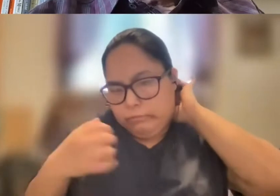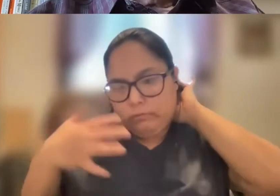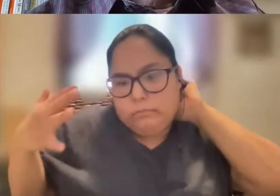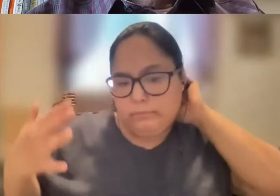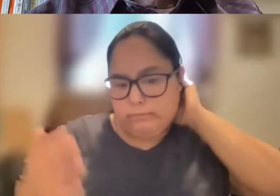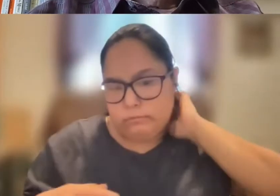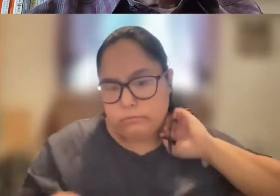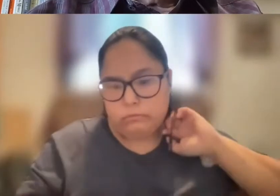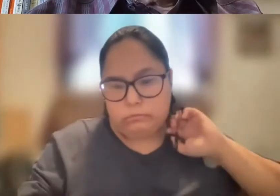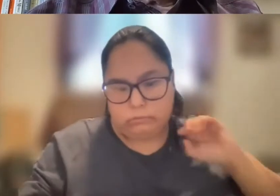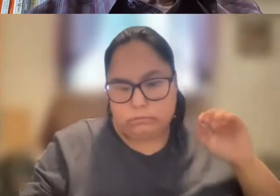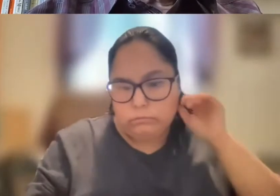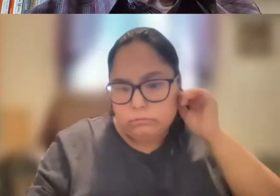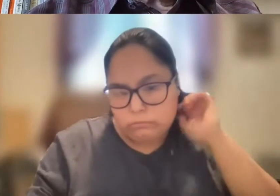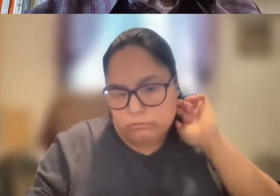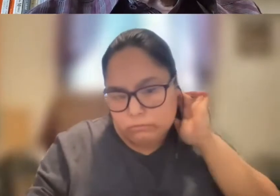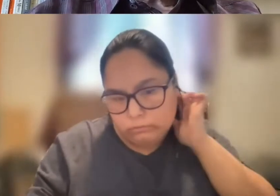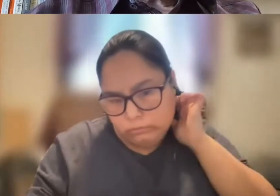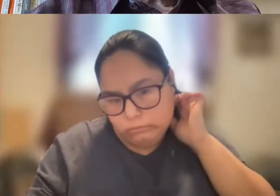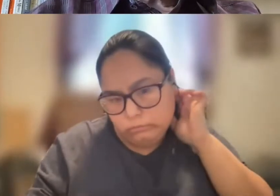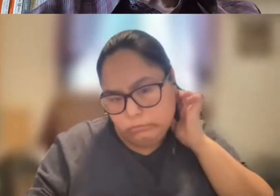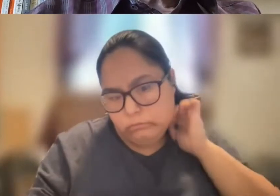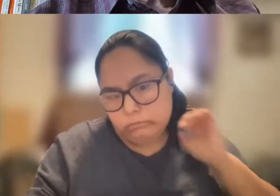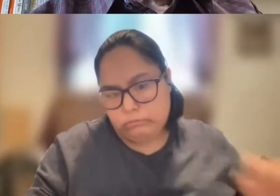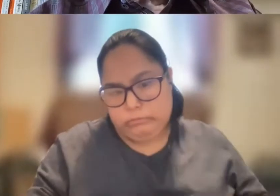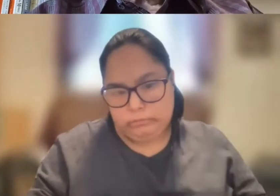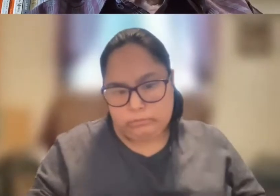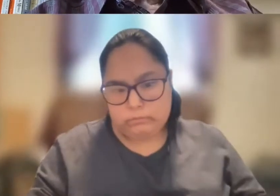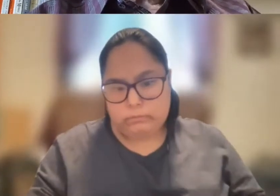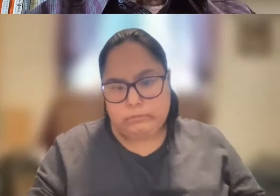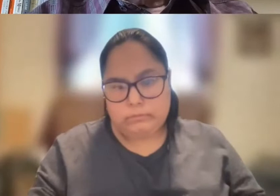anything, whatever you folks would like. I'm happy to speak about.